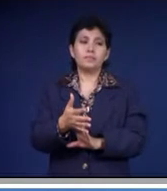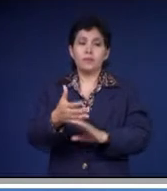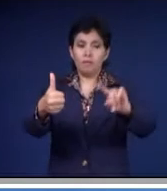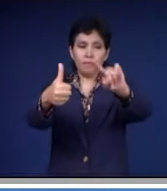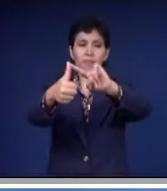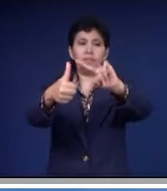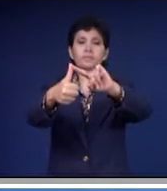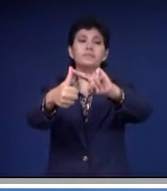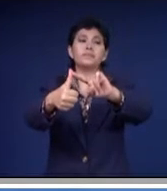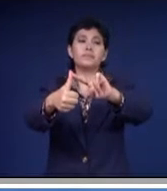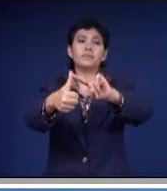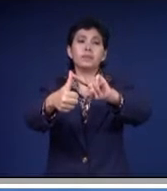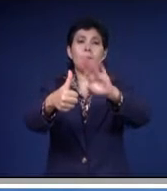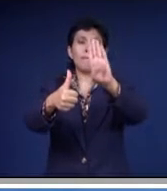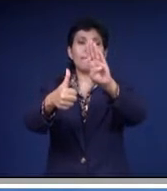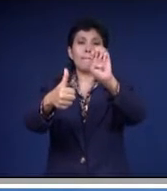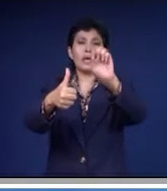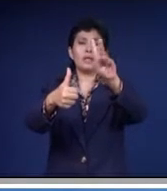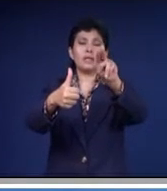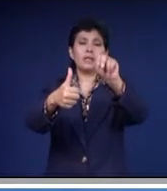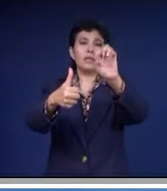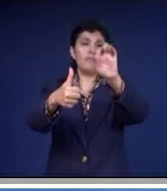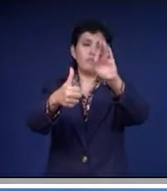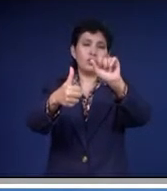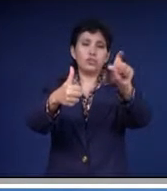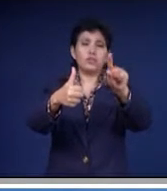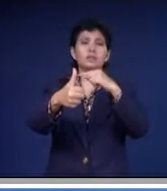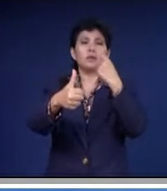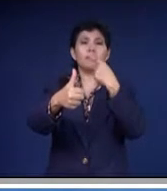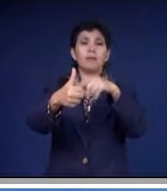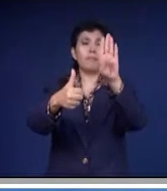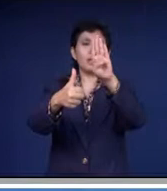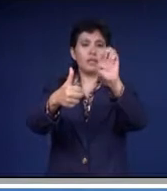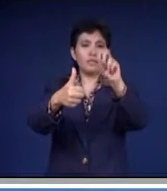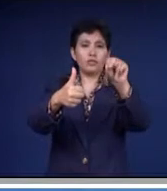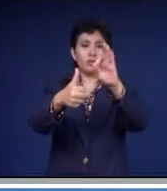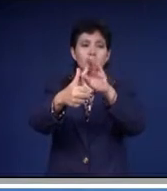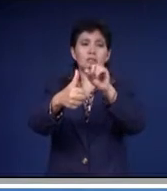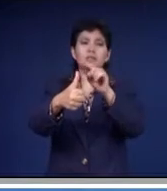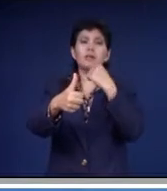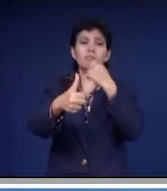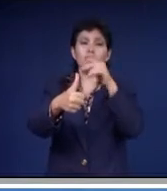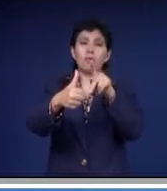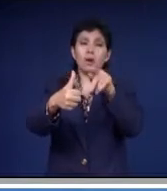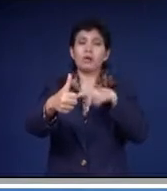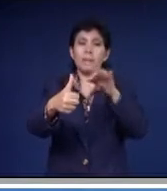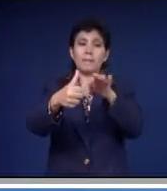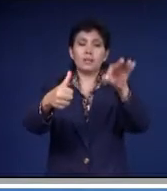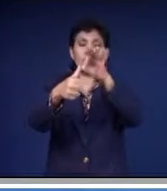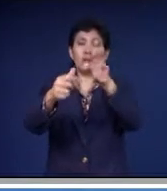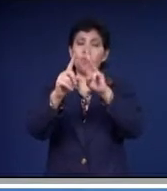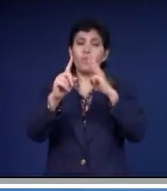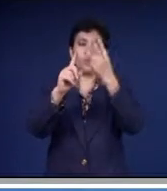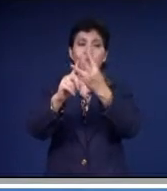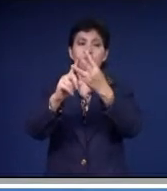The first one is beneficence and non-maleficence, which is including you look after the welfare